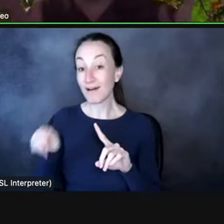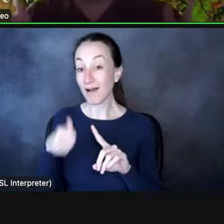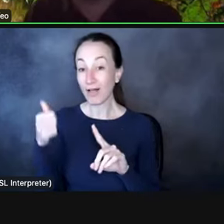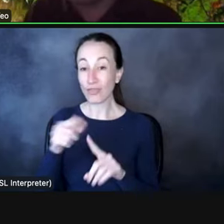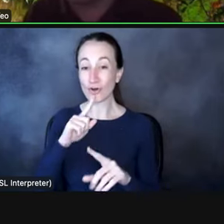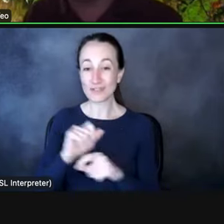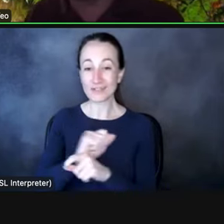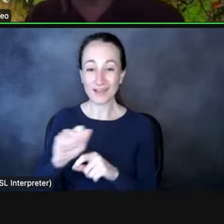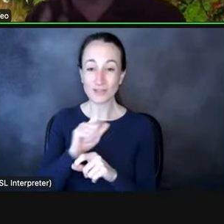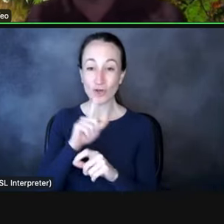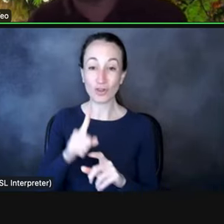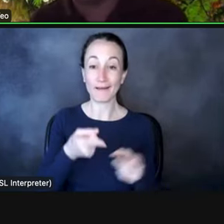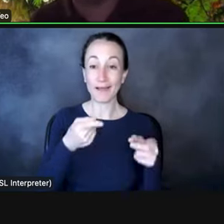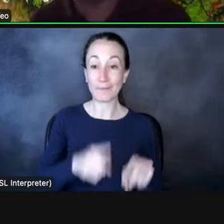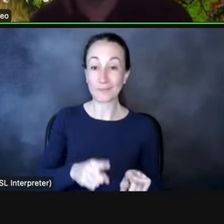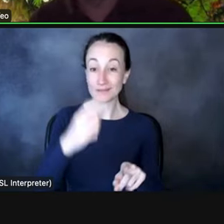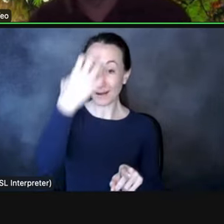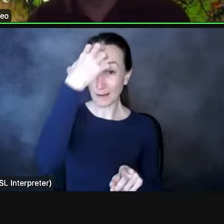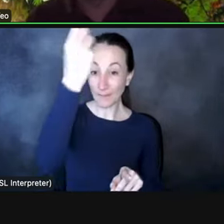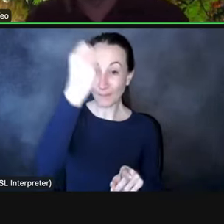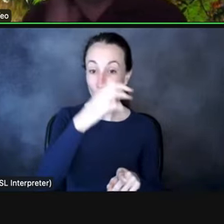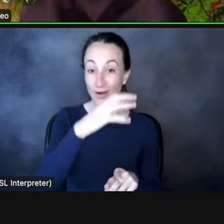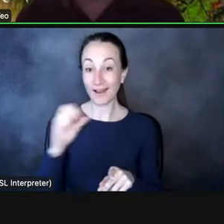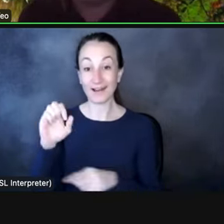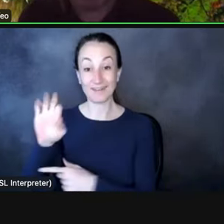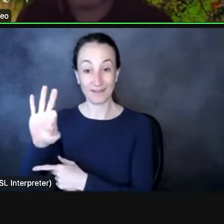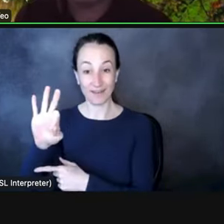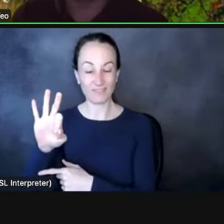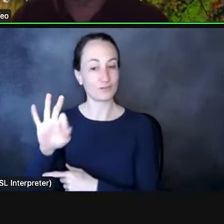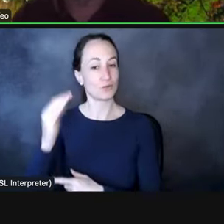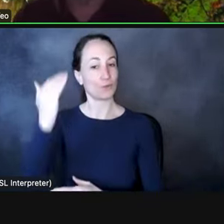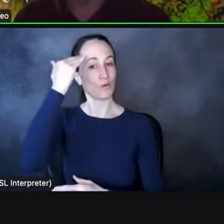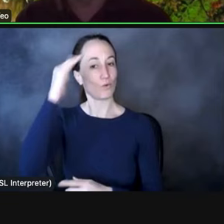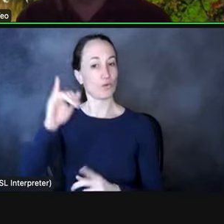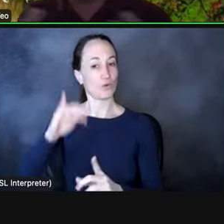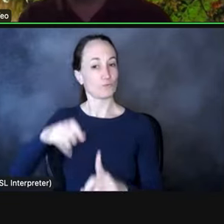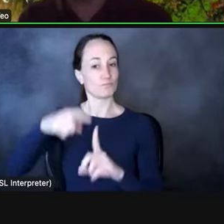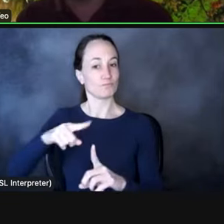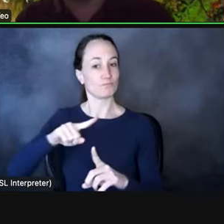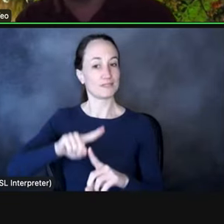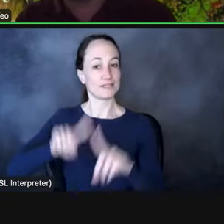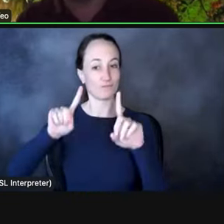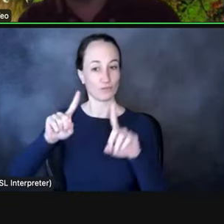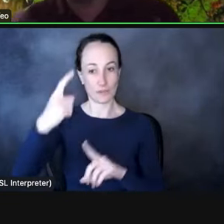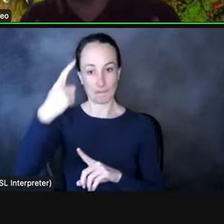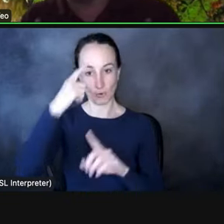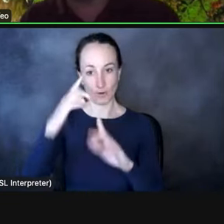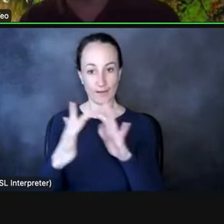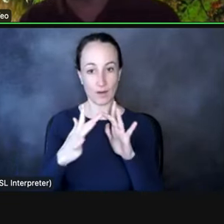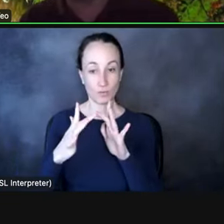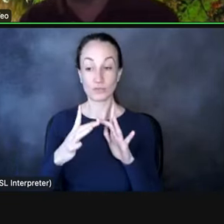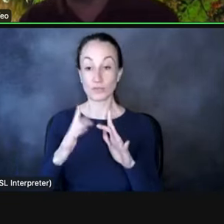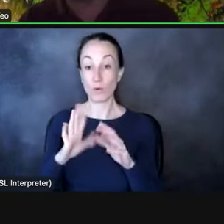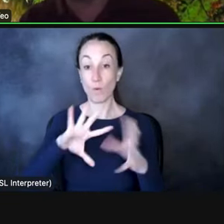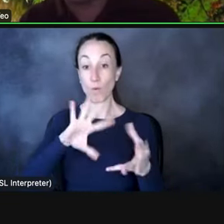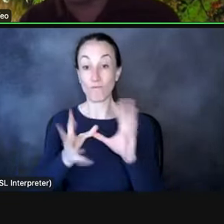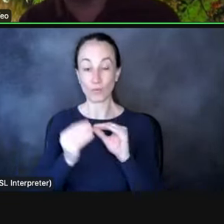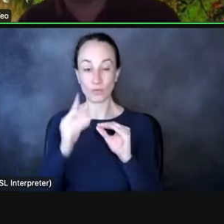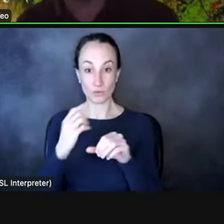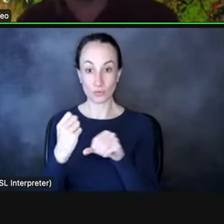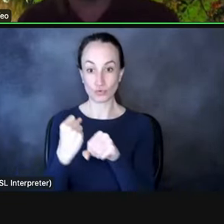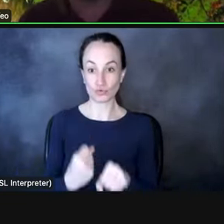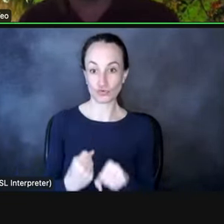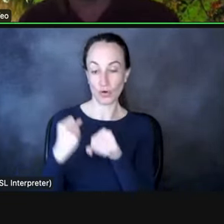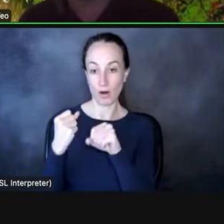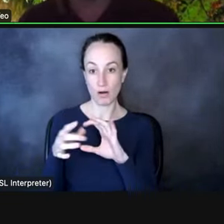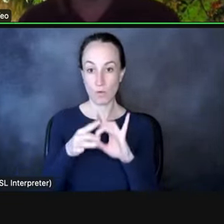and executive function are known to activate different brain networks. So overall, we find the strong correlations across cognitive tasks